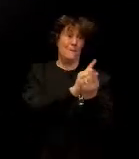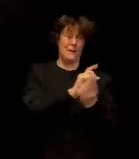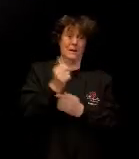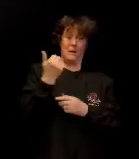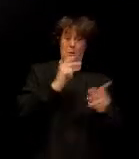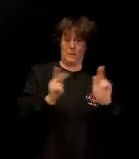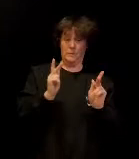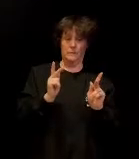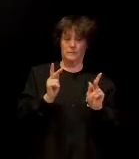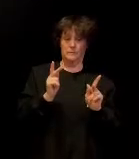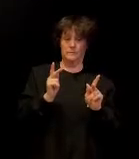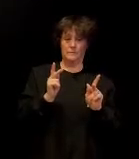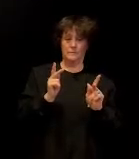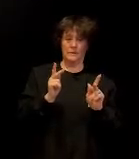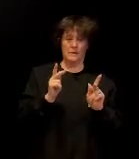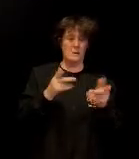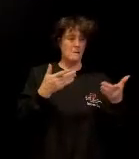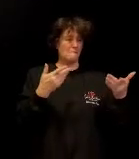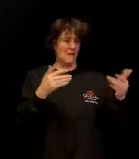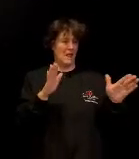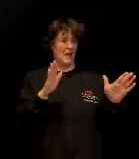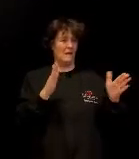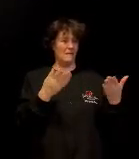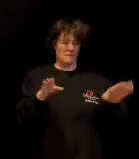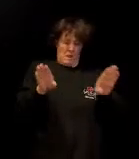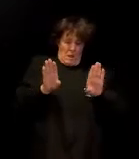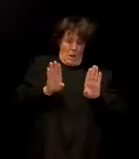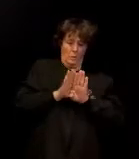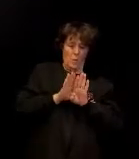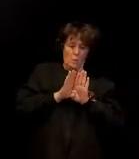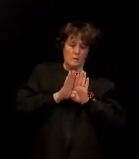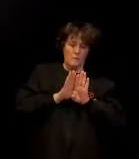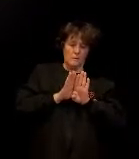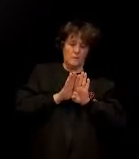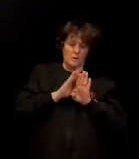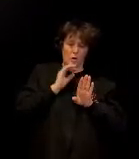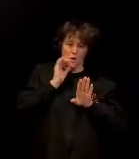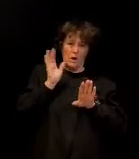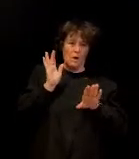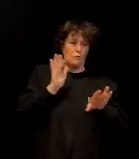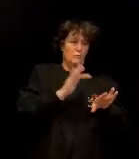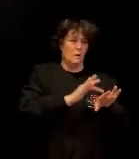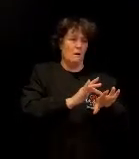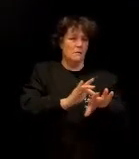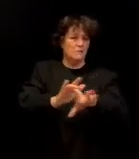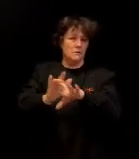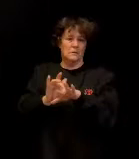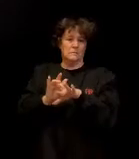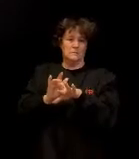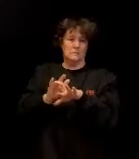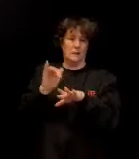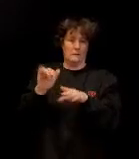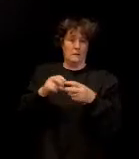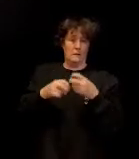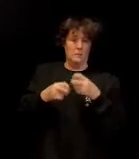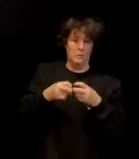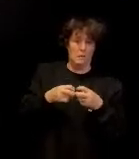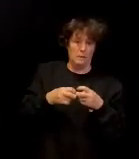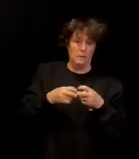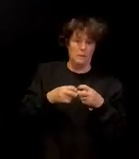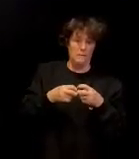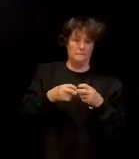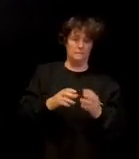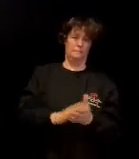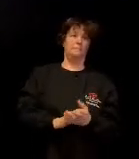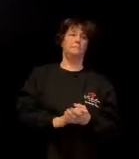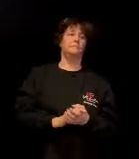message. But if it allows you to be so closed off that you're not reaching out, that's a problem. Hey, man, I'll take that. My mouth's like cotton